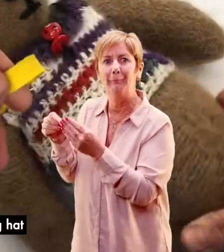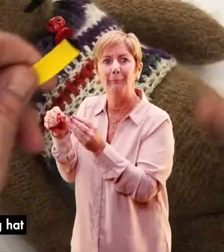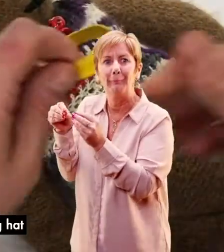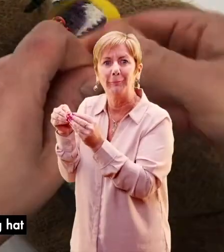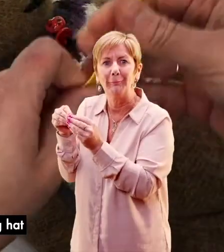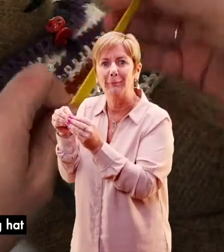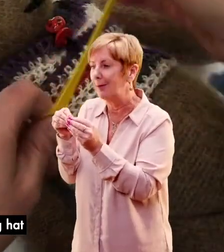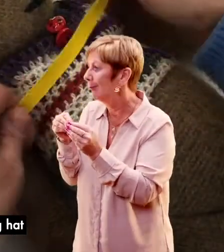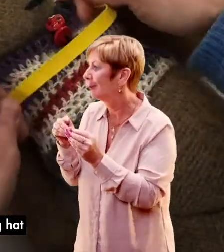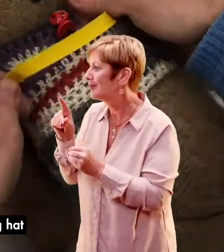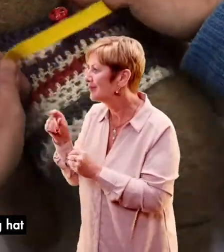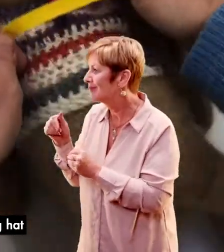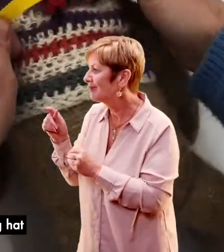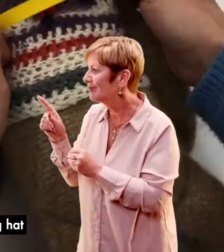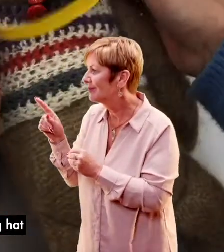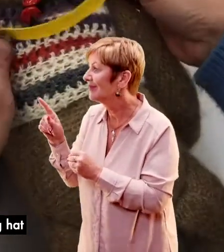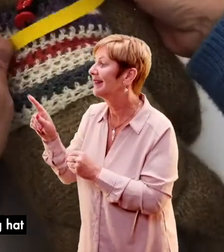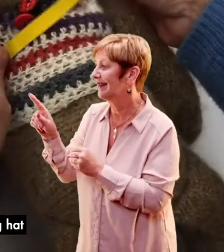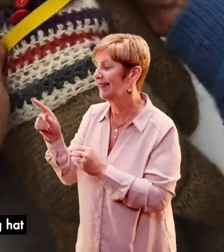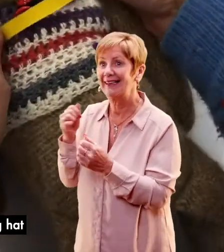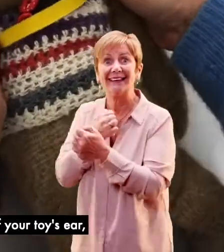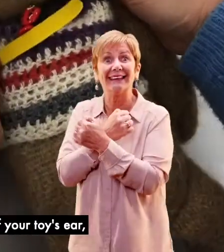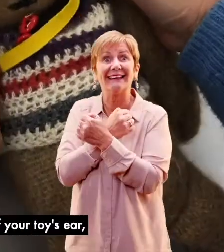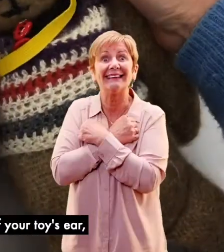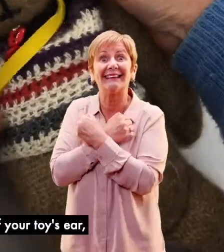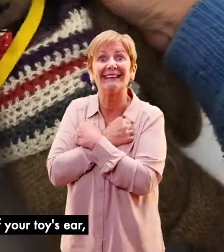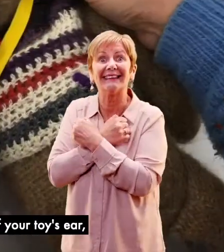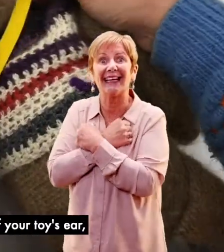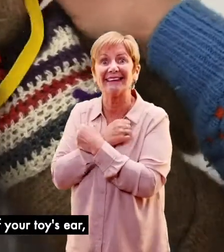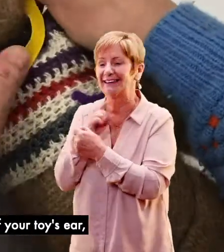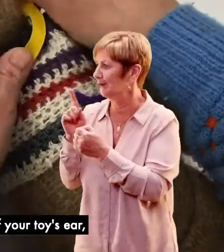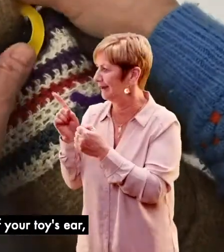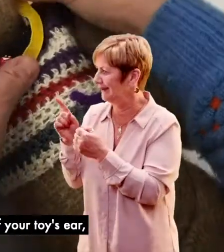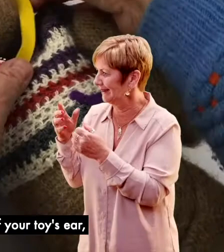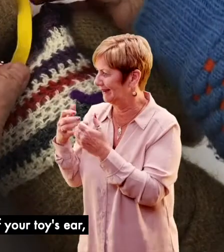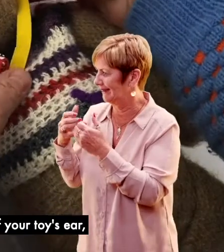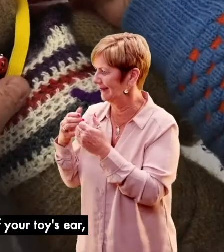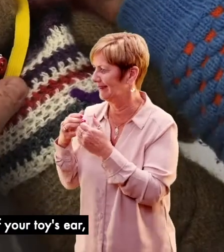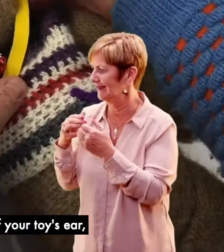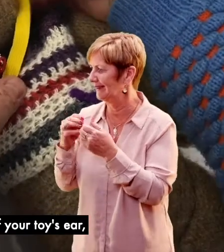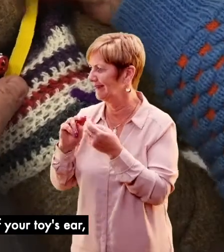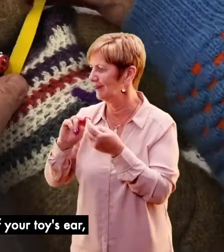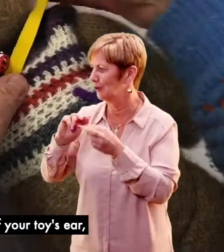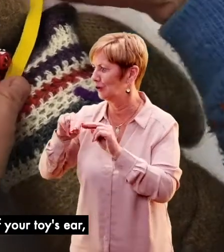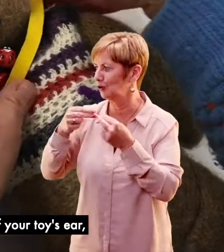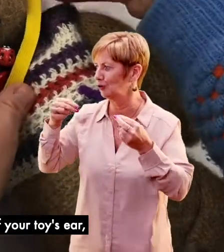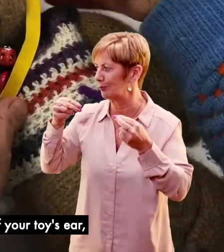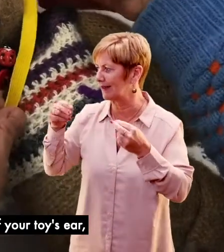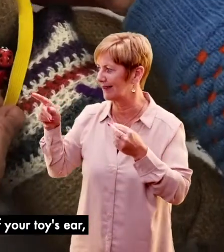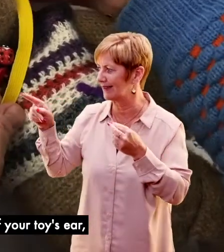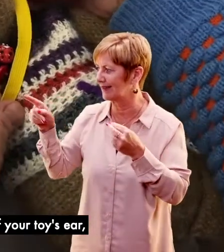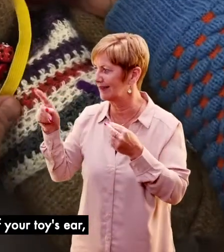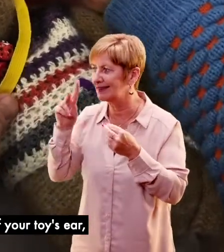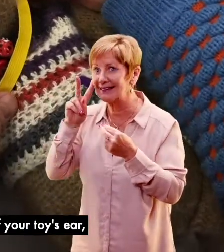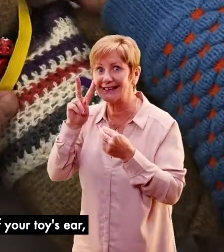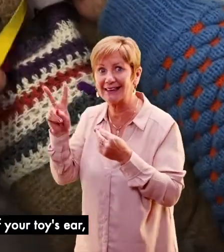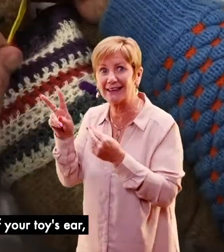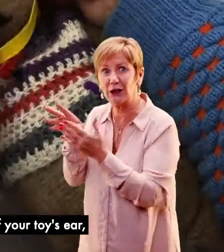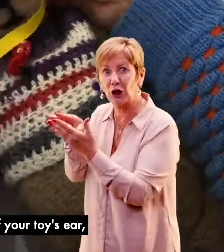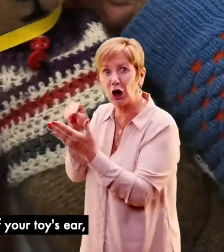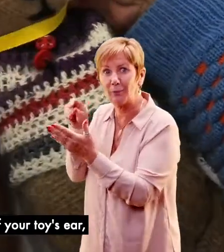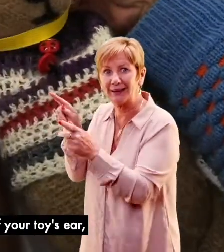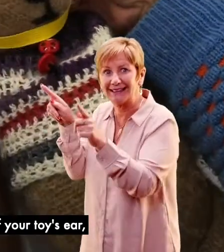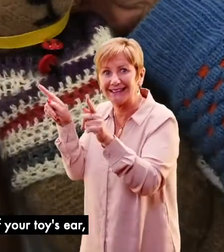Okay, to turn this into a working hat, place one end of your elastic to one end of